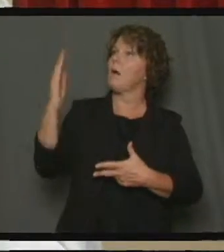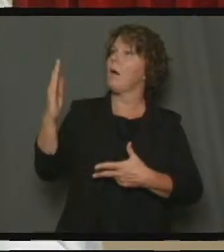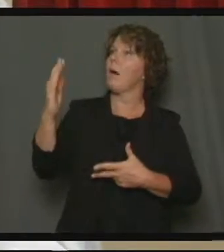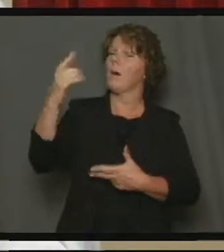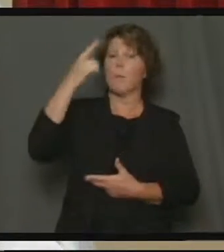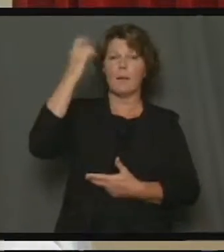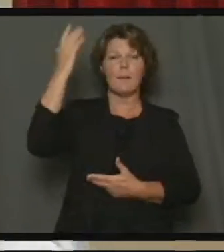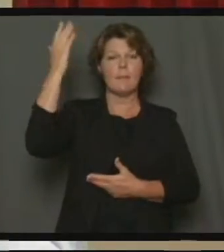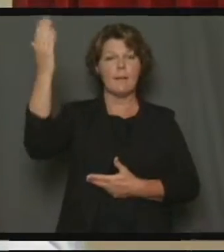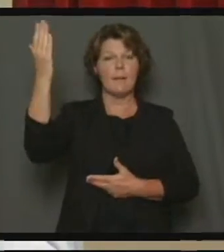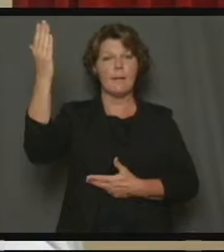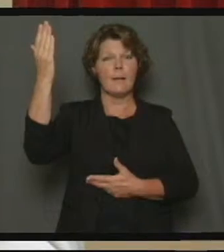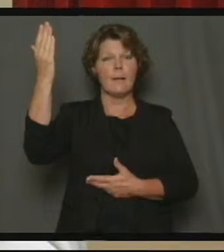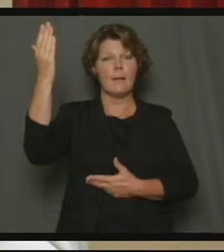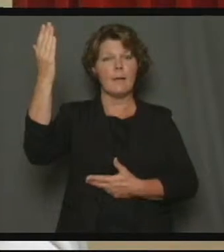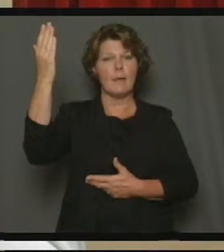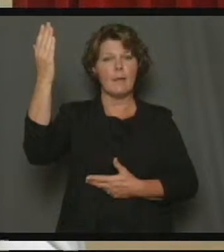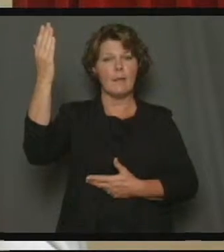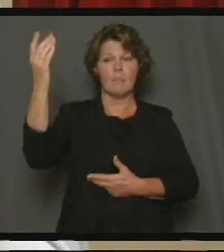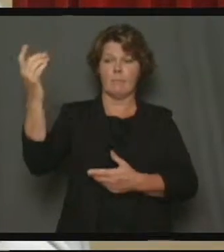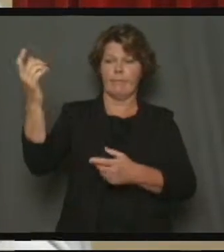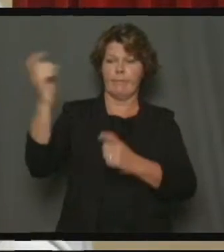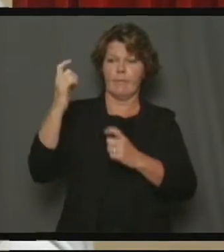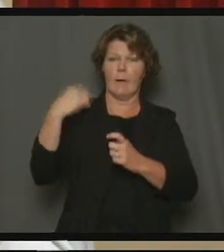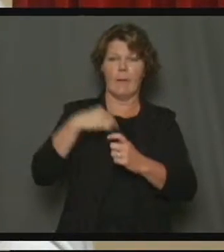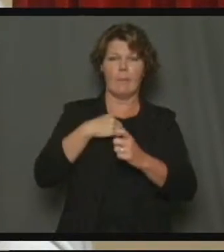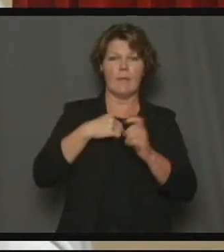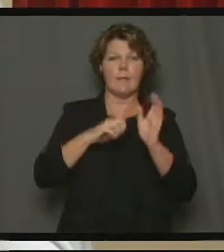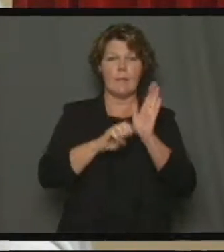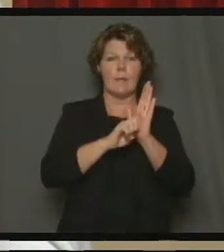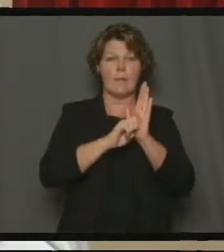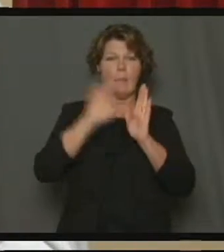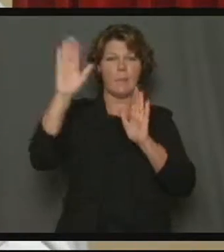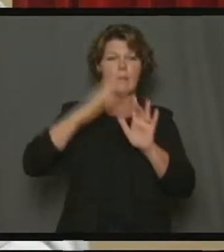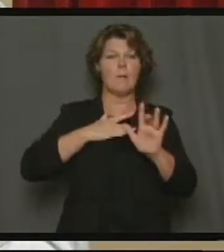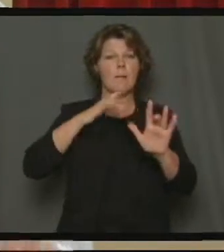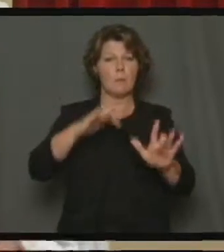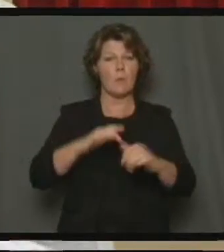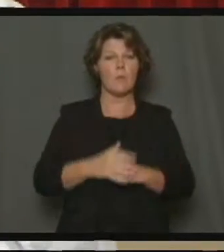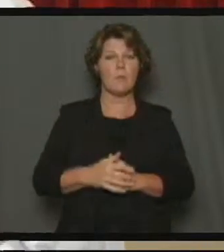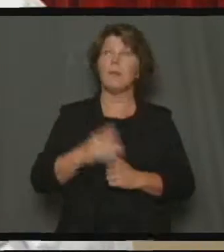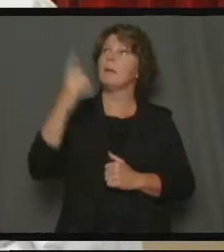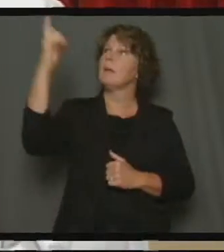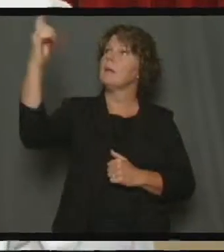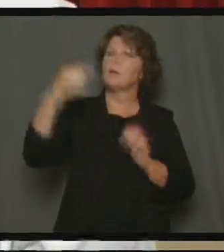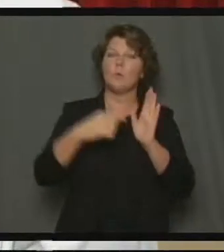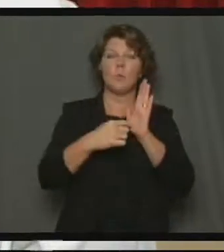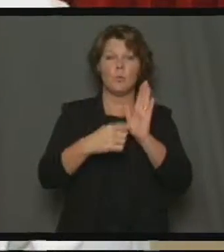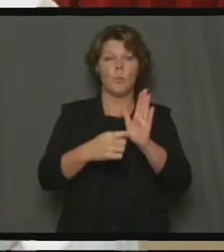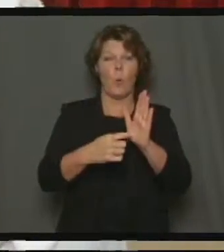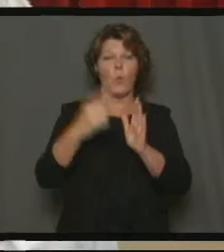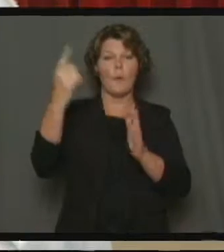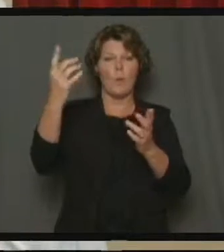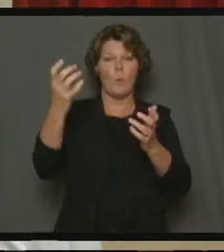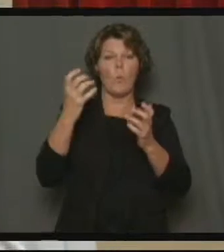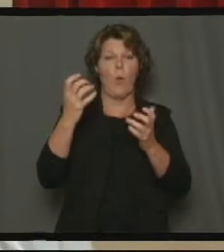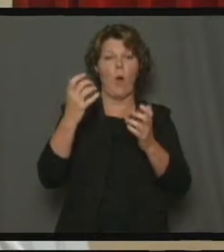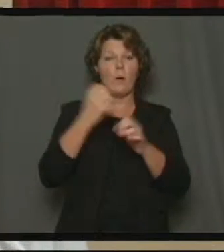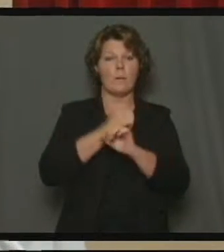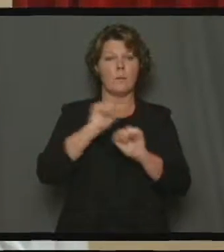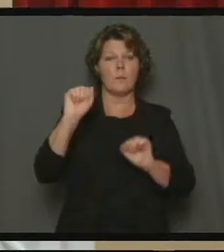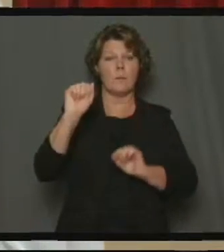because He has given examples of His mercy, because He has shown that He wants to